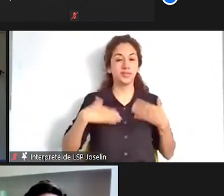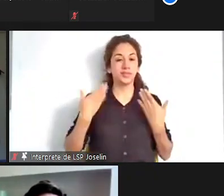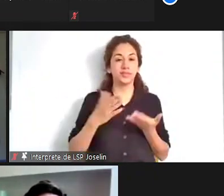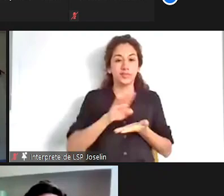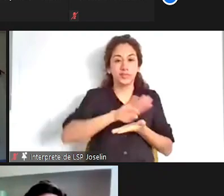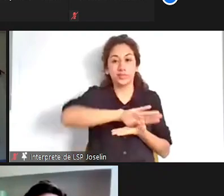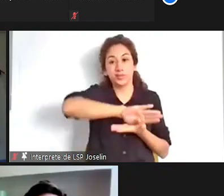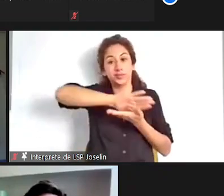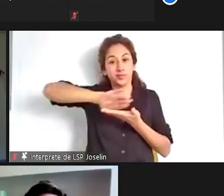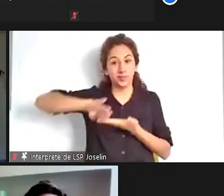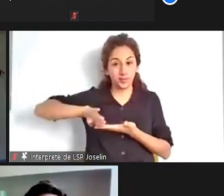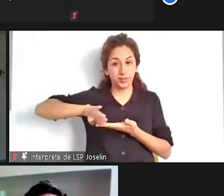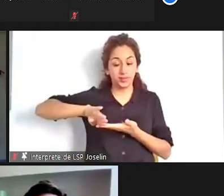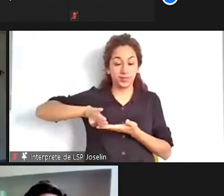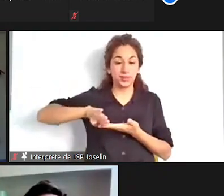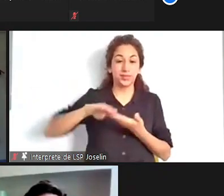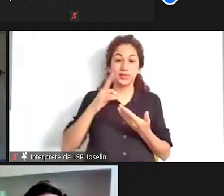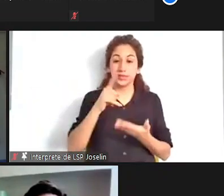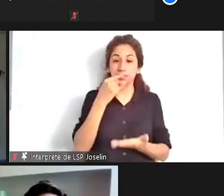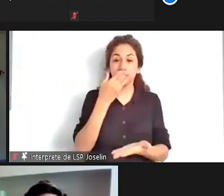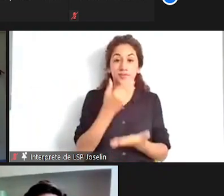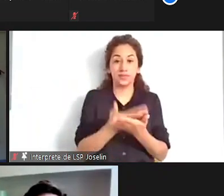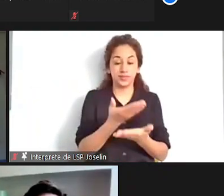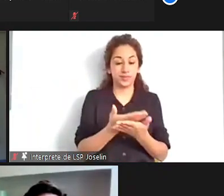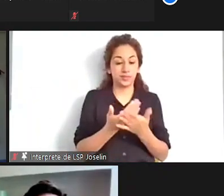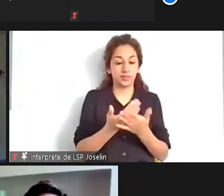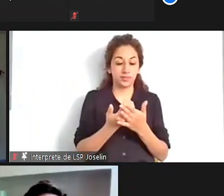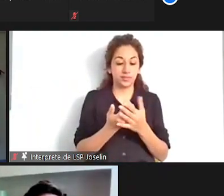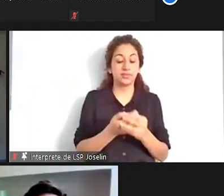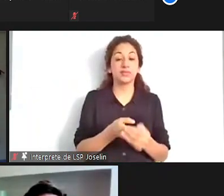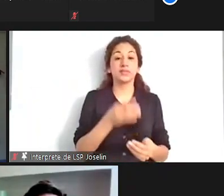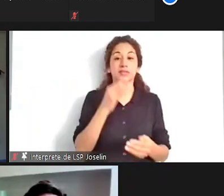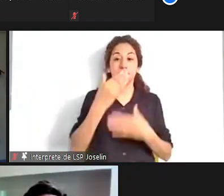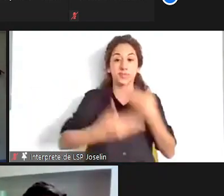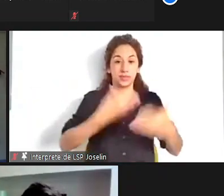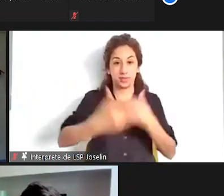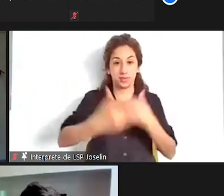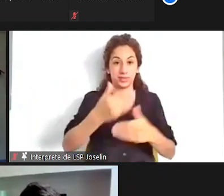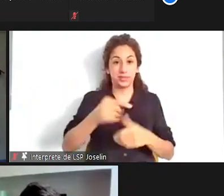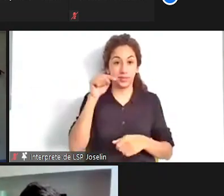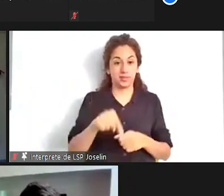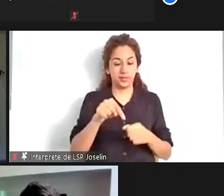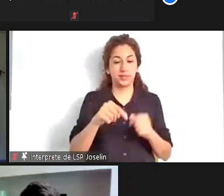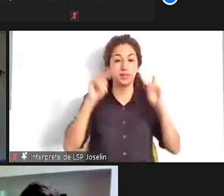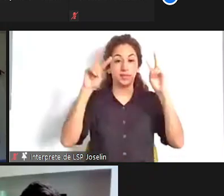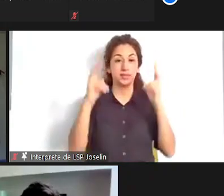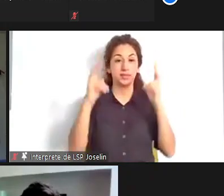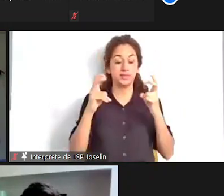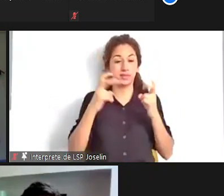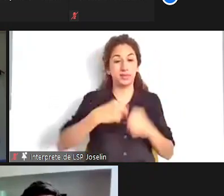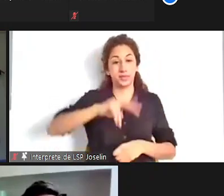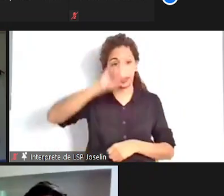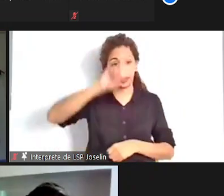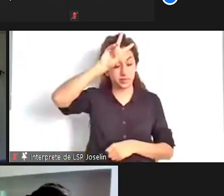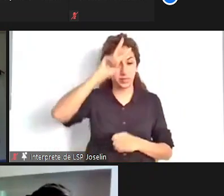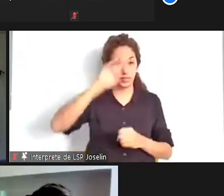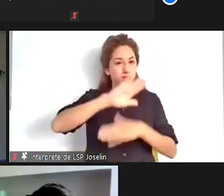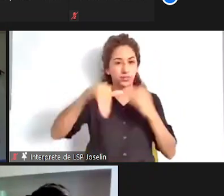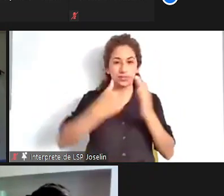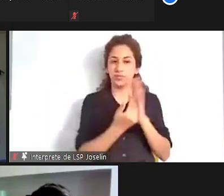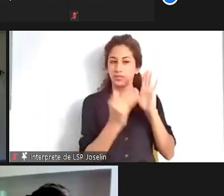diligence and it couldn't be left out of the proposal that we are presenting to advance with our